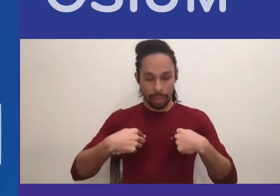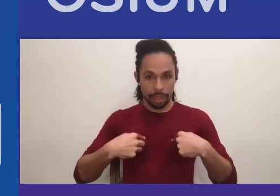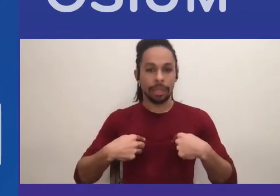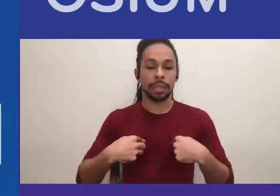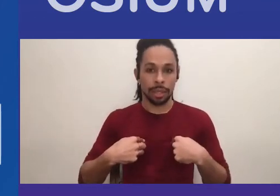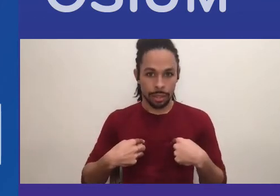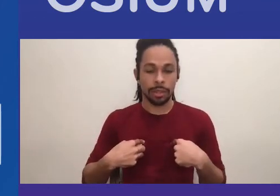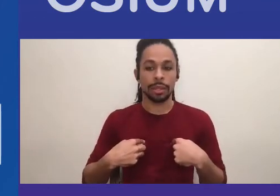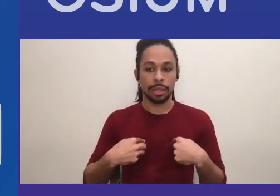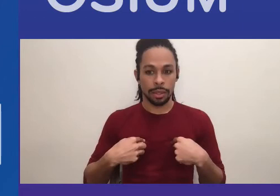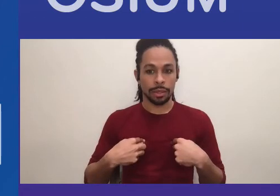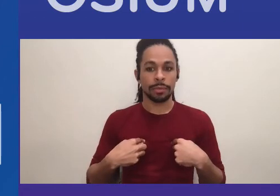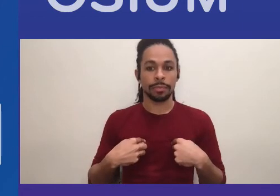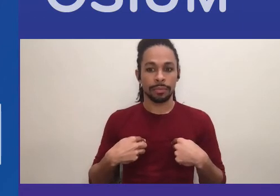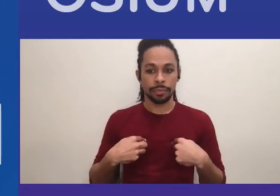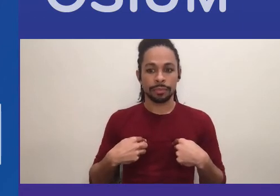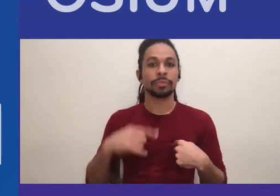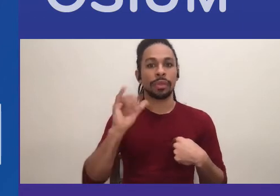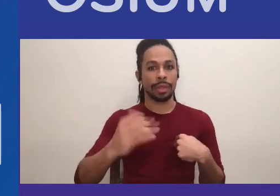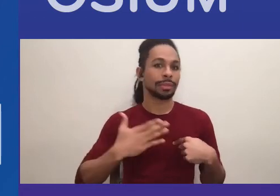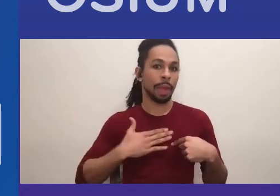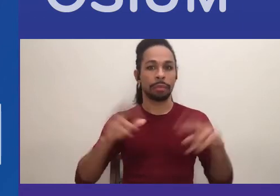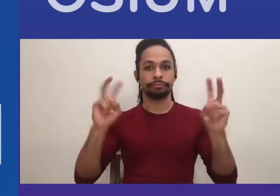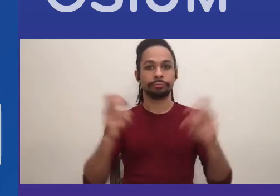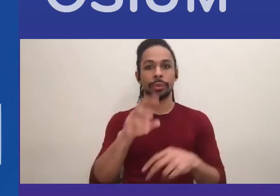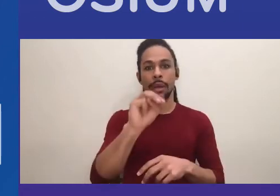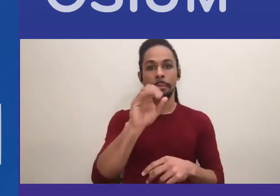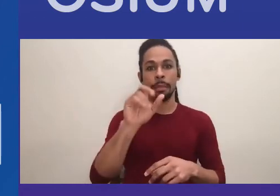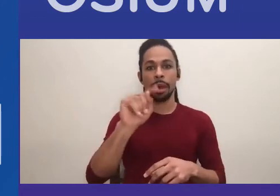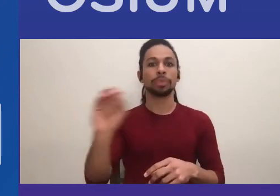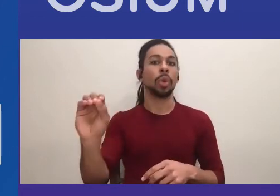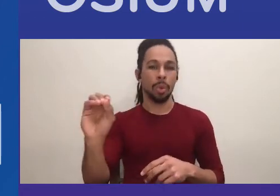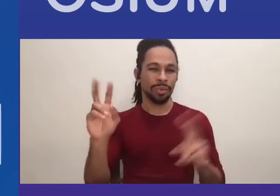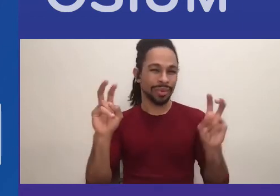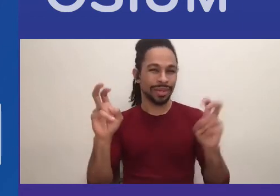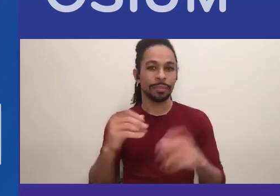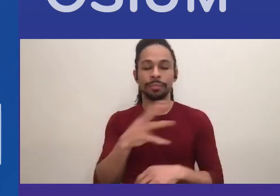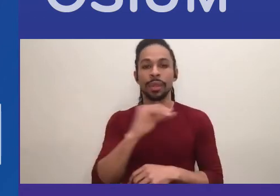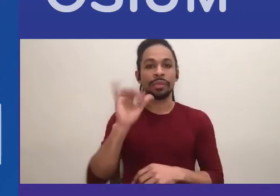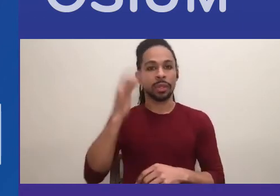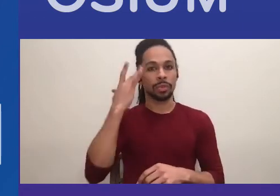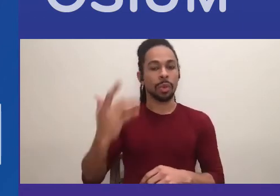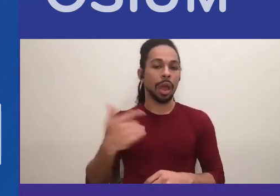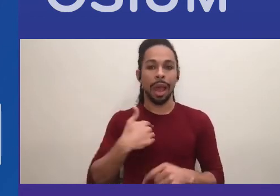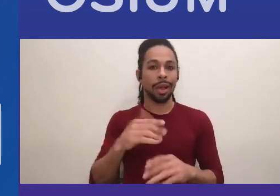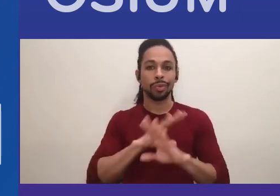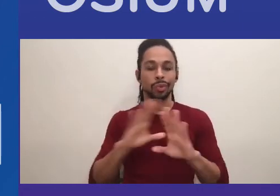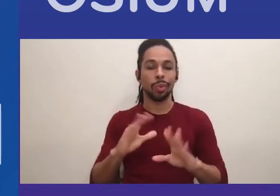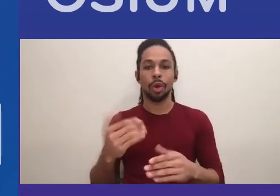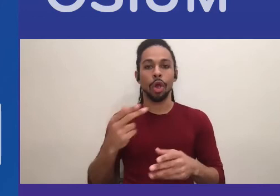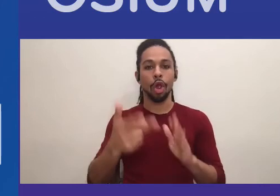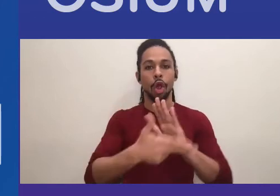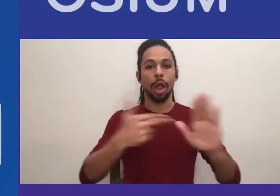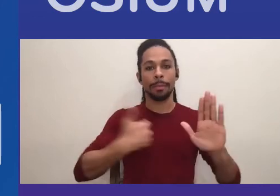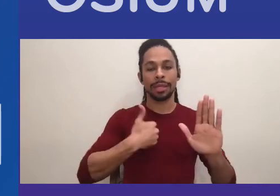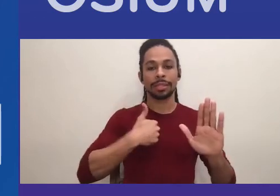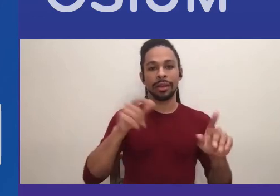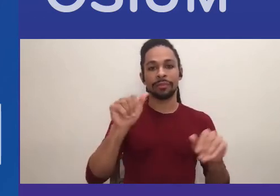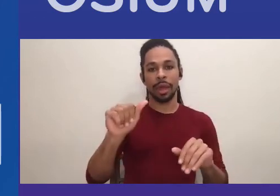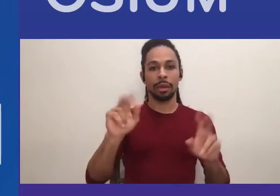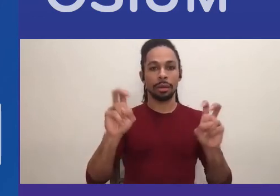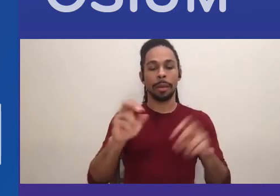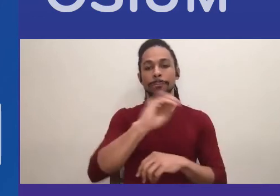my motto, and that's why I don't call myself a presenter. You